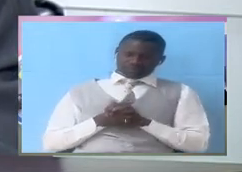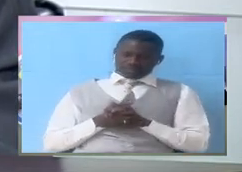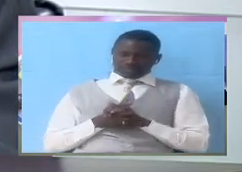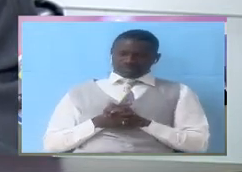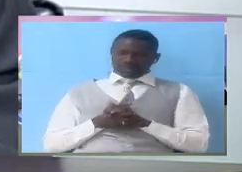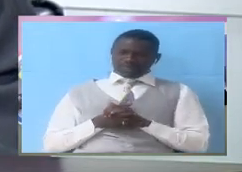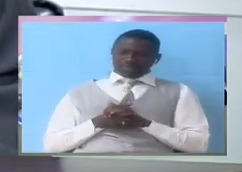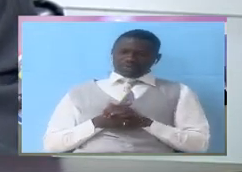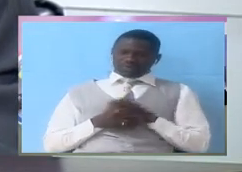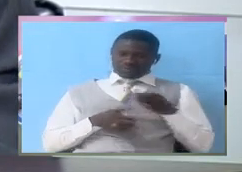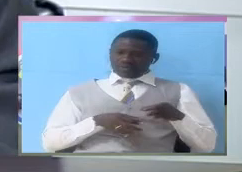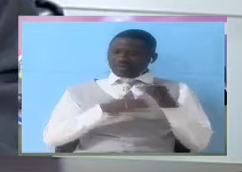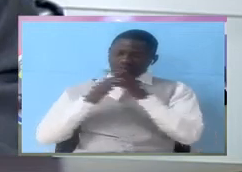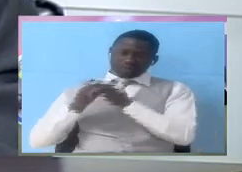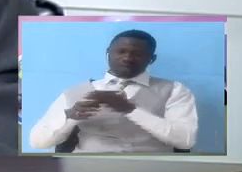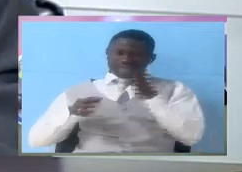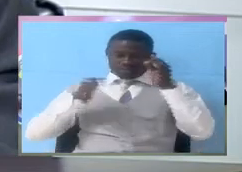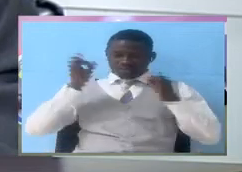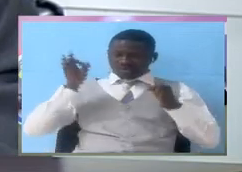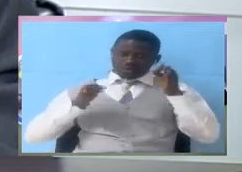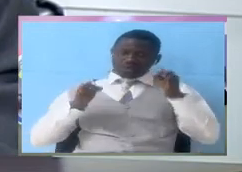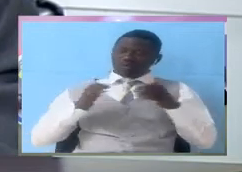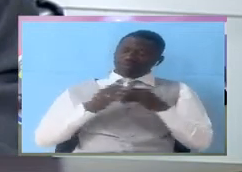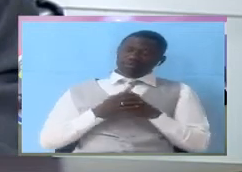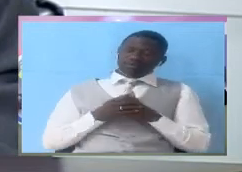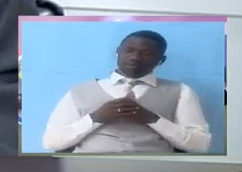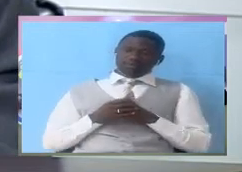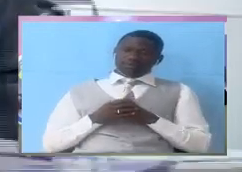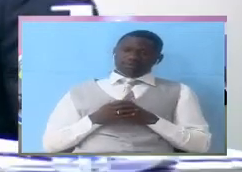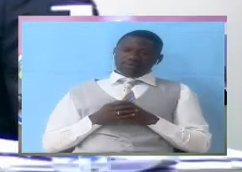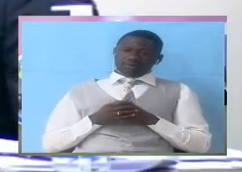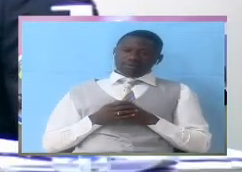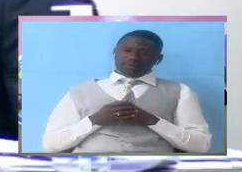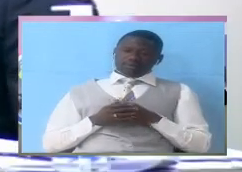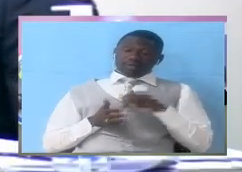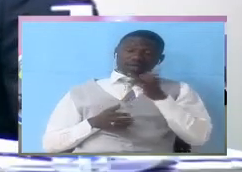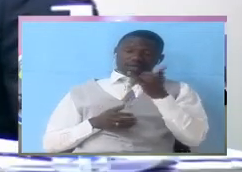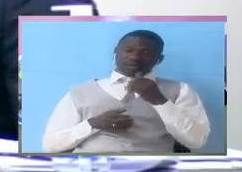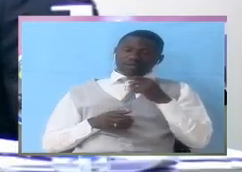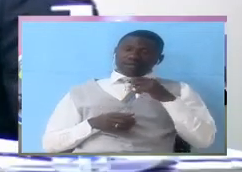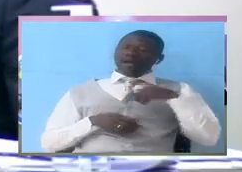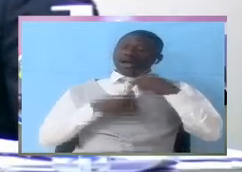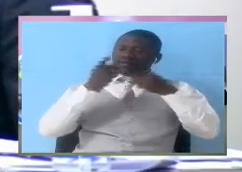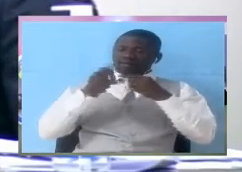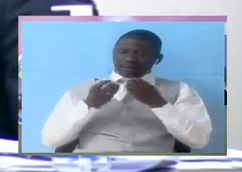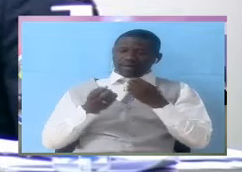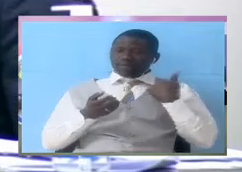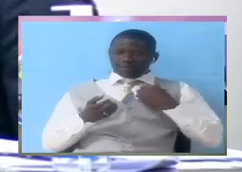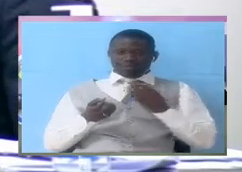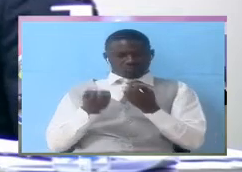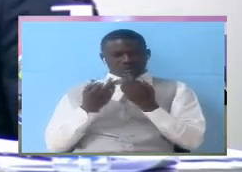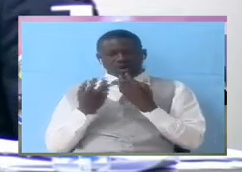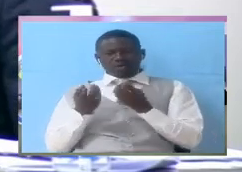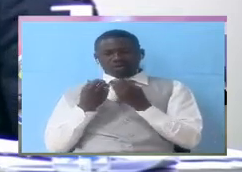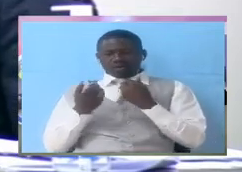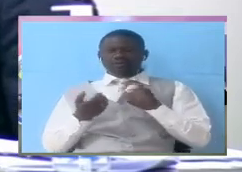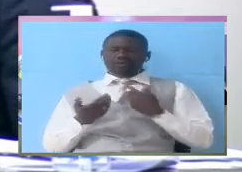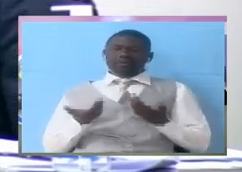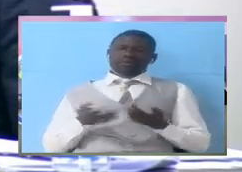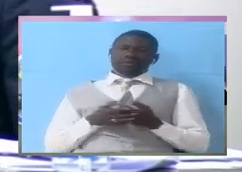loi. So I was made to understand. Mu jégi na lool lañ ma yégal. But you would have been the person to submit